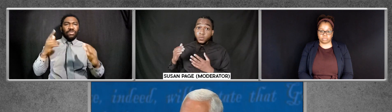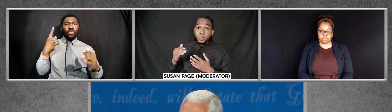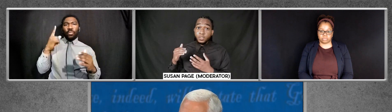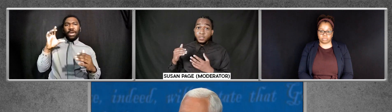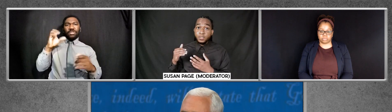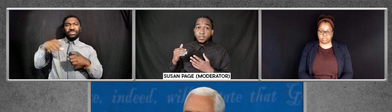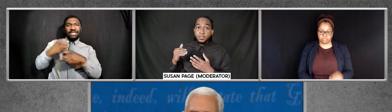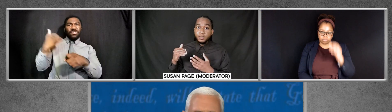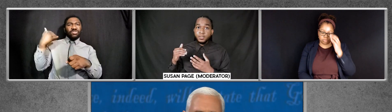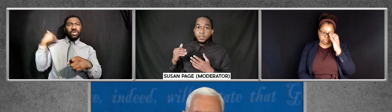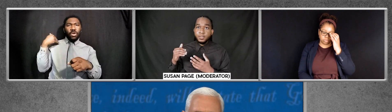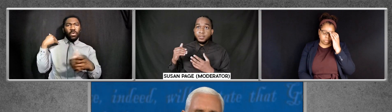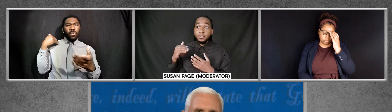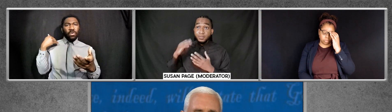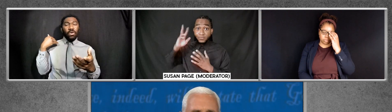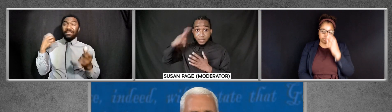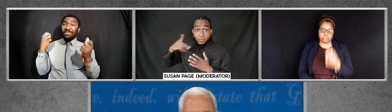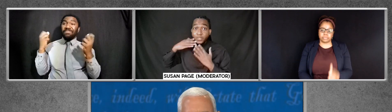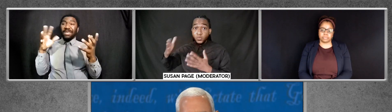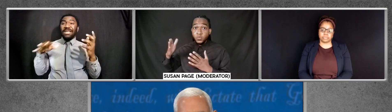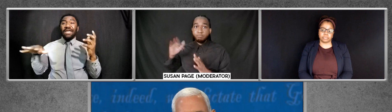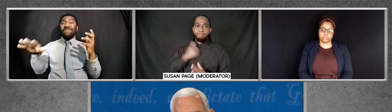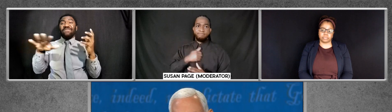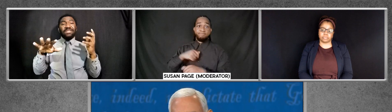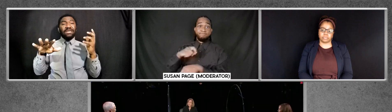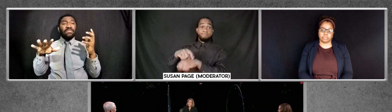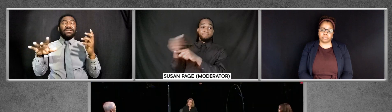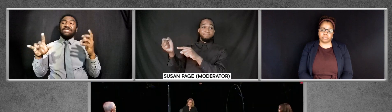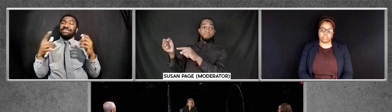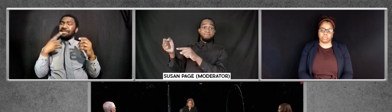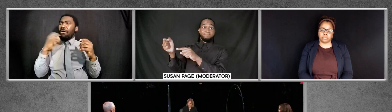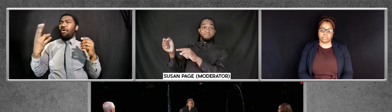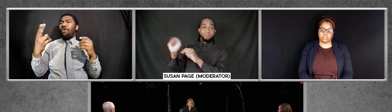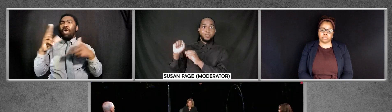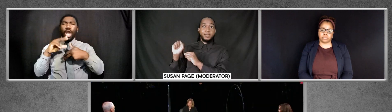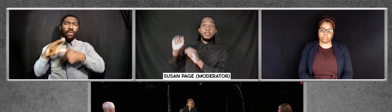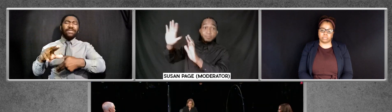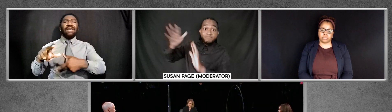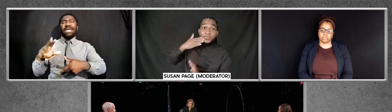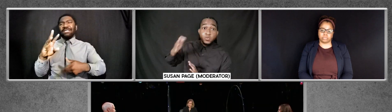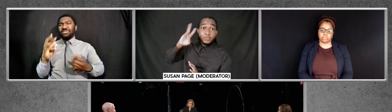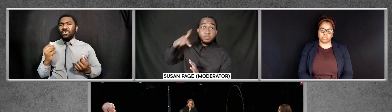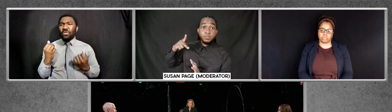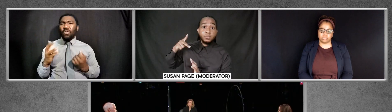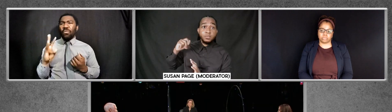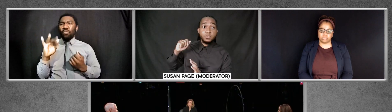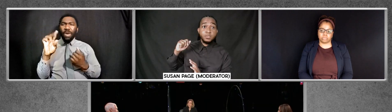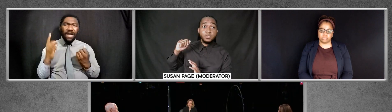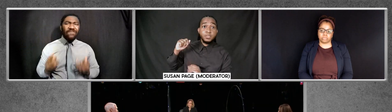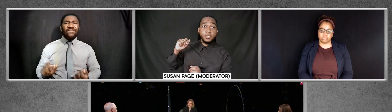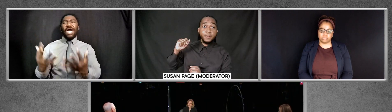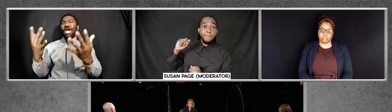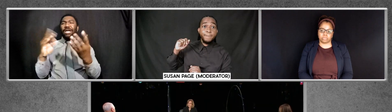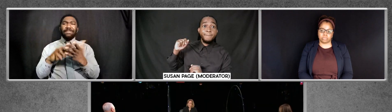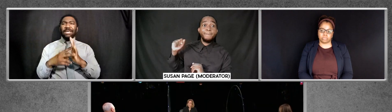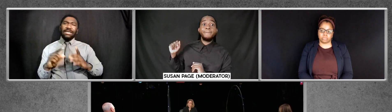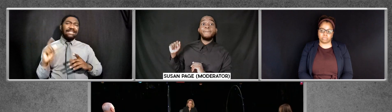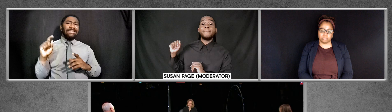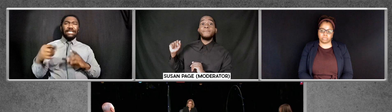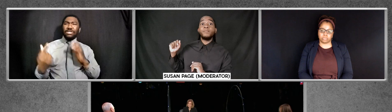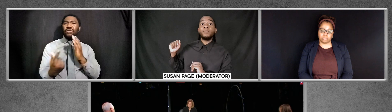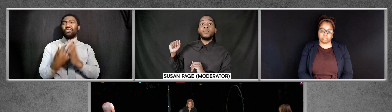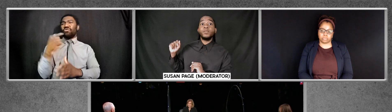climate alarmists use hurricanes and wildfires to try and sell their bill of goods of a Green New Deal. And President Trump and I are